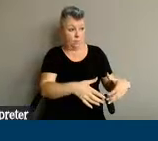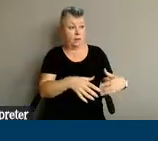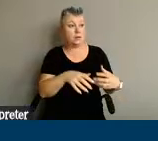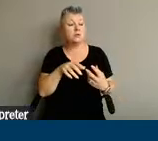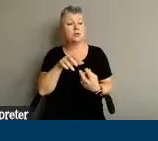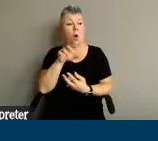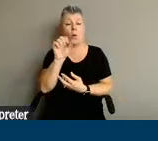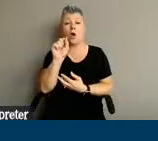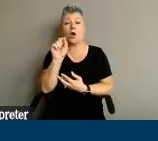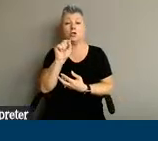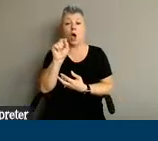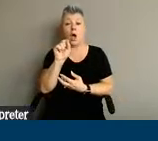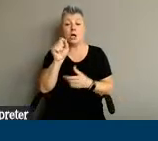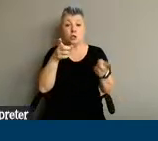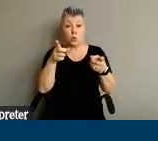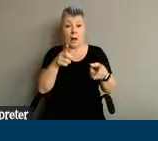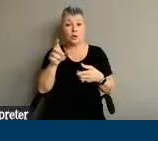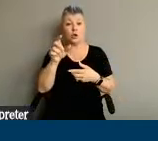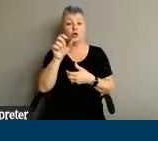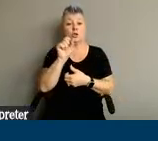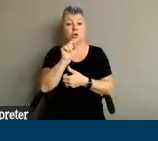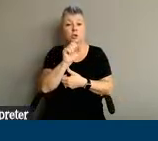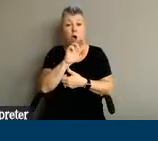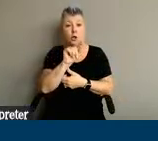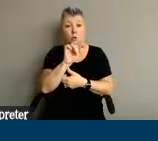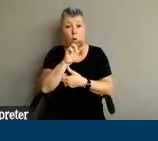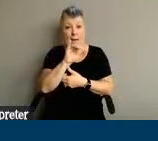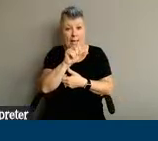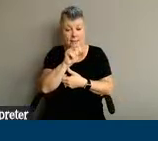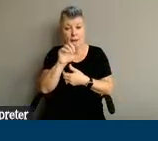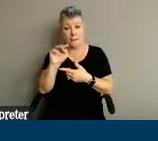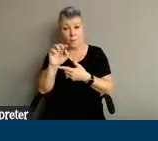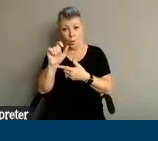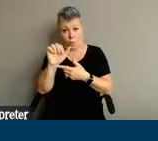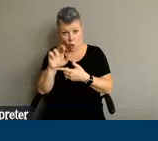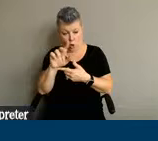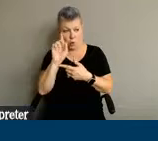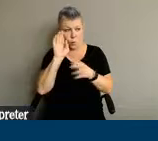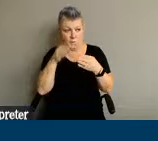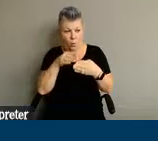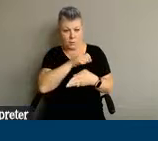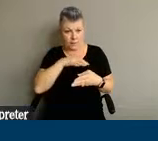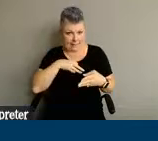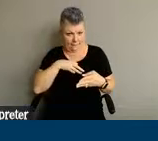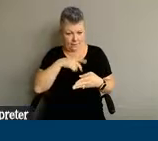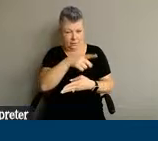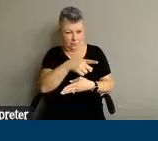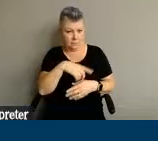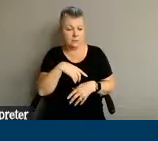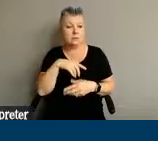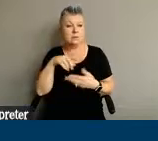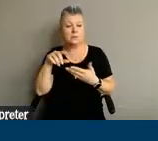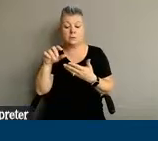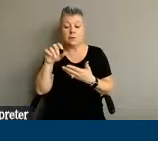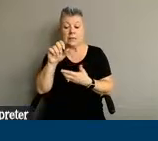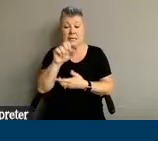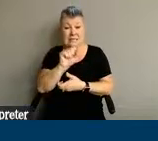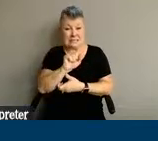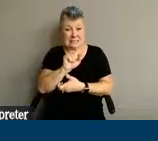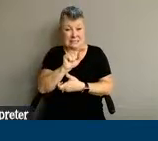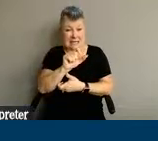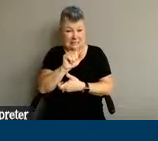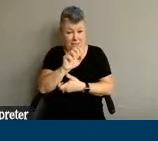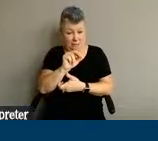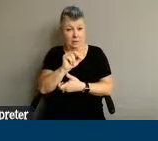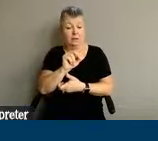and Mueller, you're going to focus on staffing. Good. Okay, and you have a copy of the partnership agreement. Director Staten and Director Asner